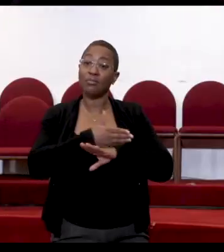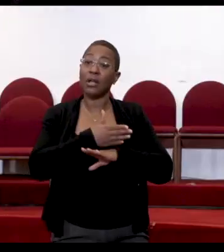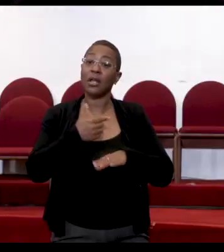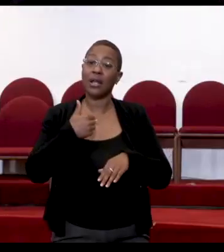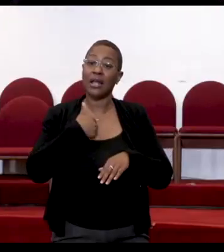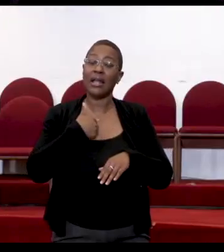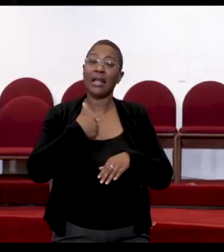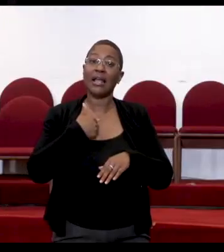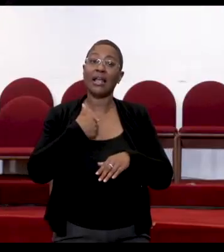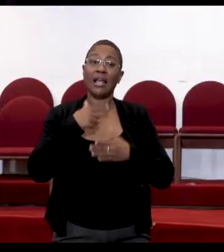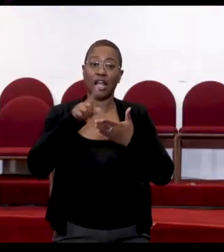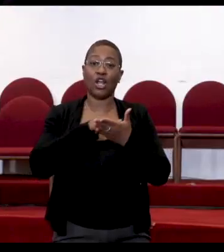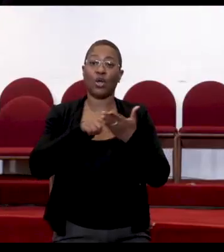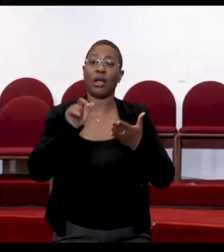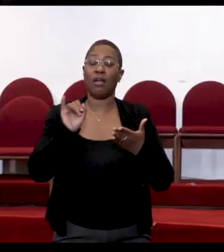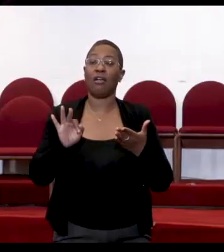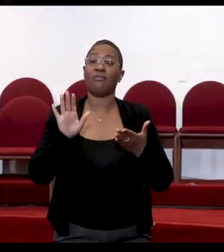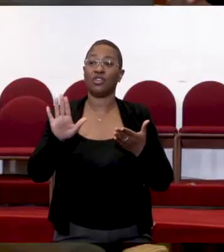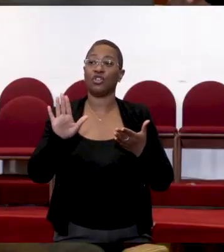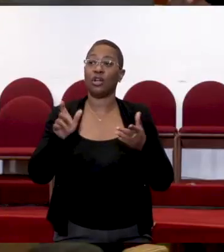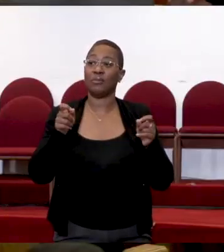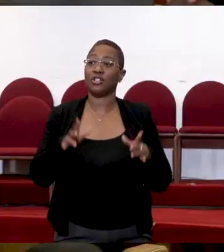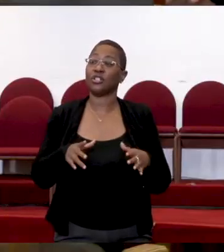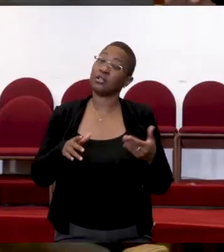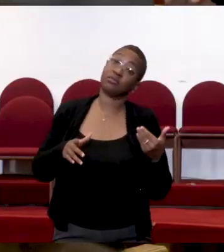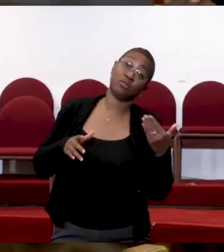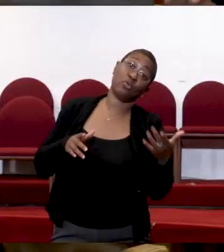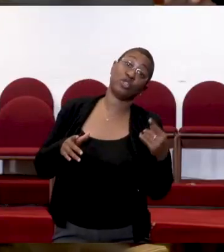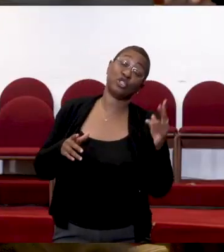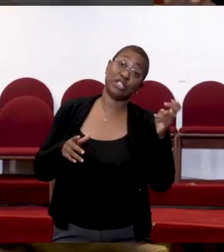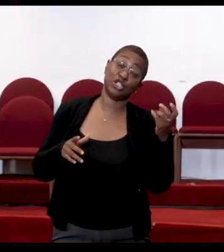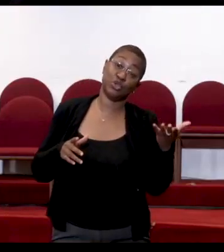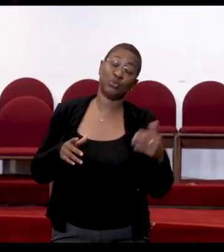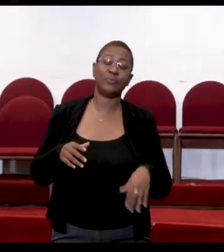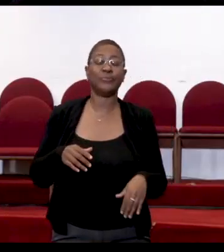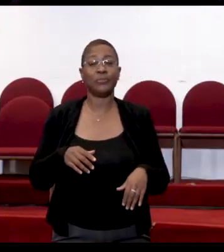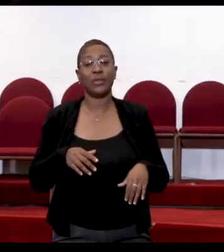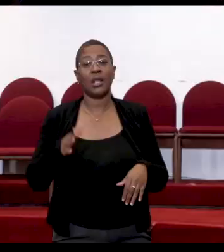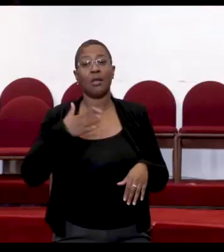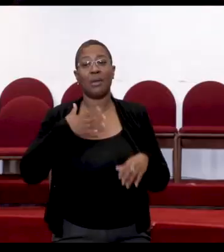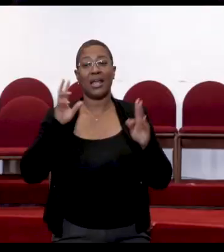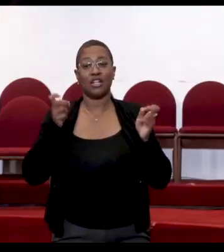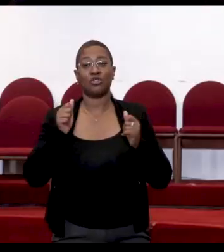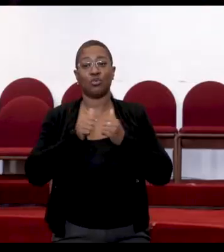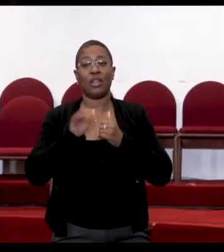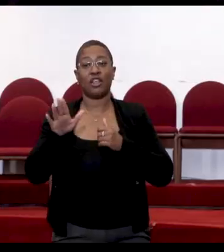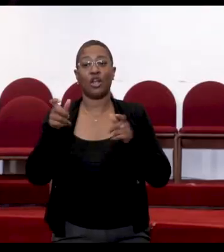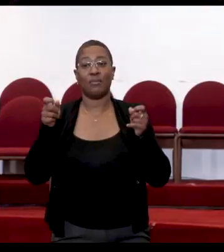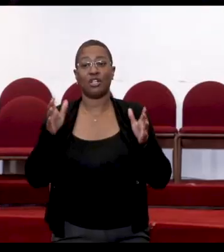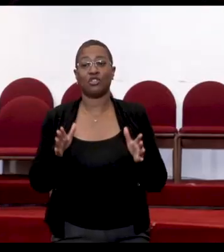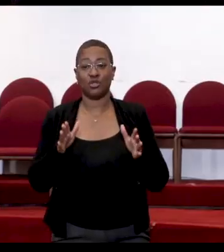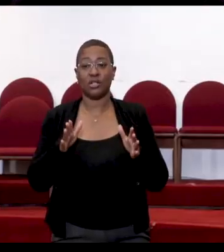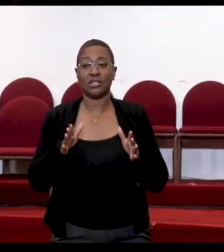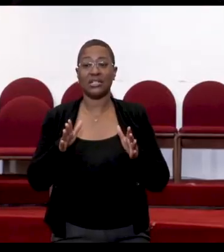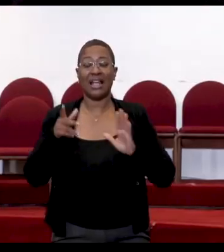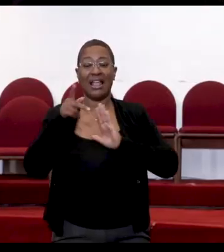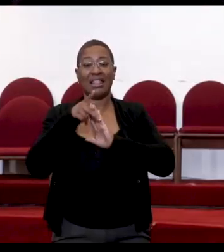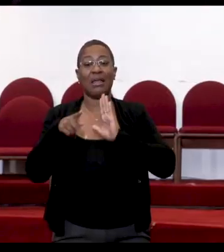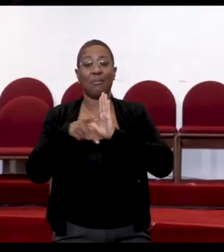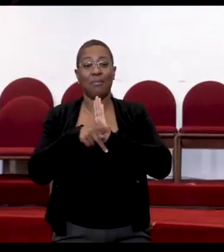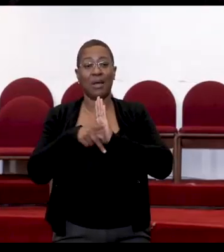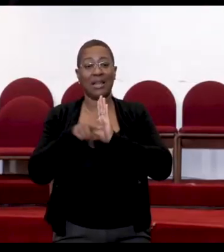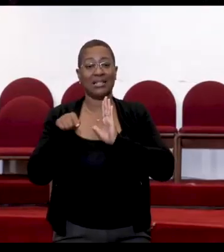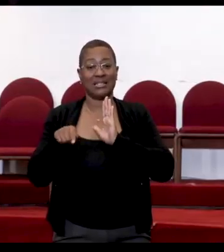have my critic of your what's your issue? administration. My issue is with your administration and the